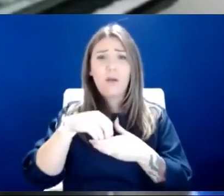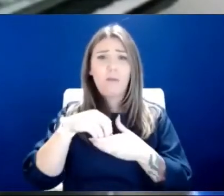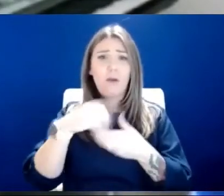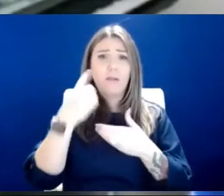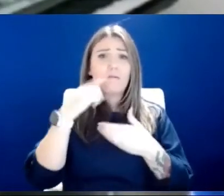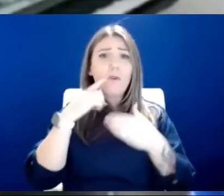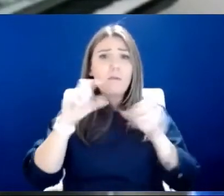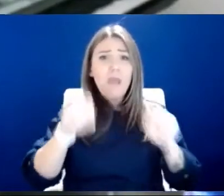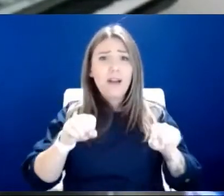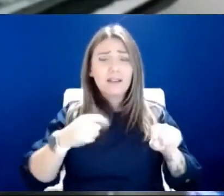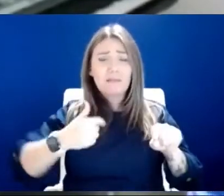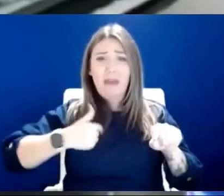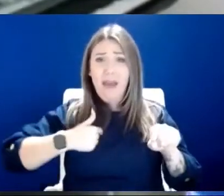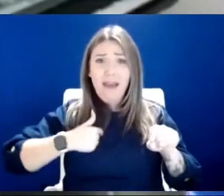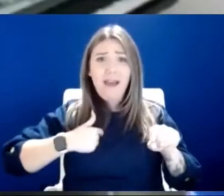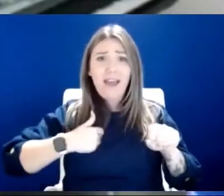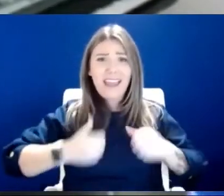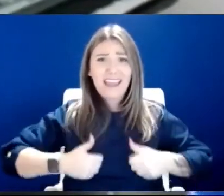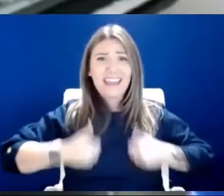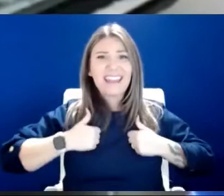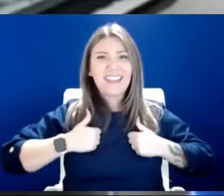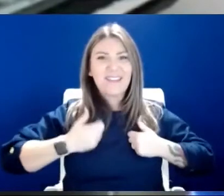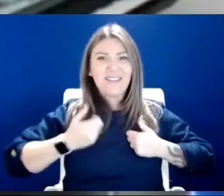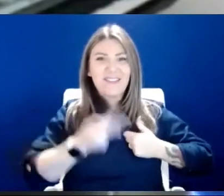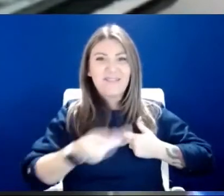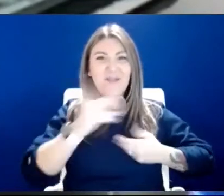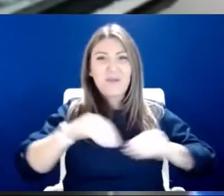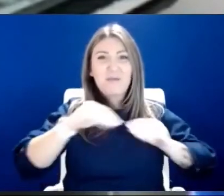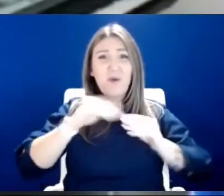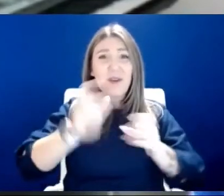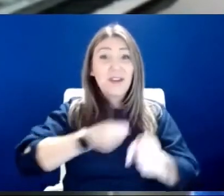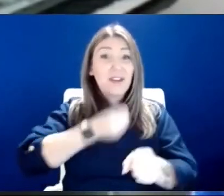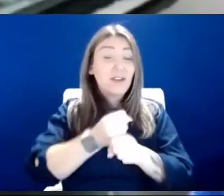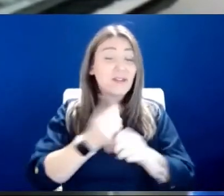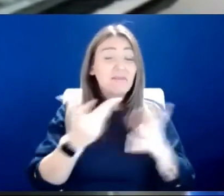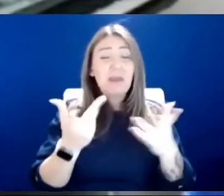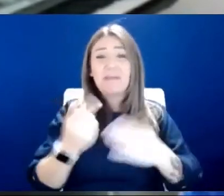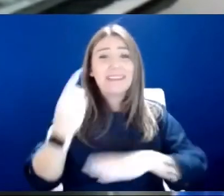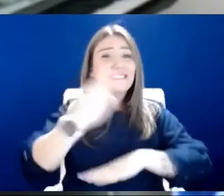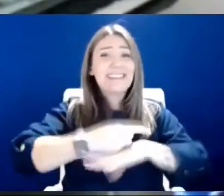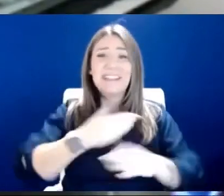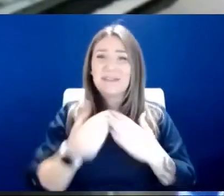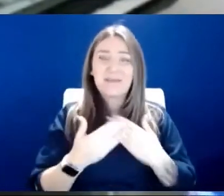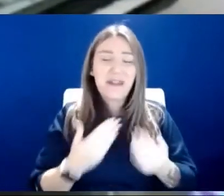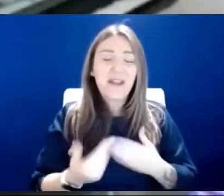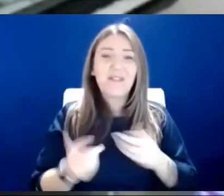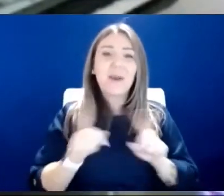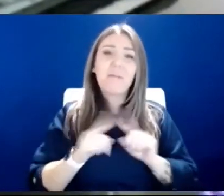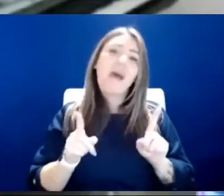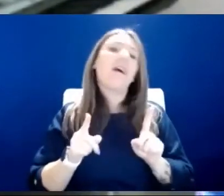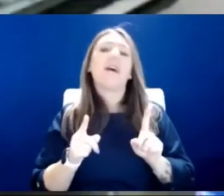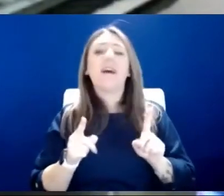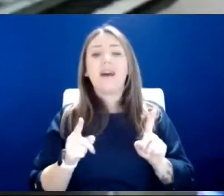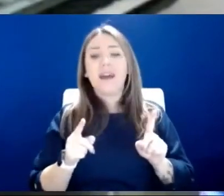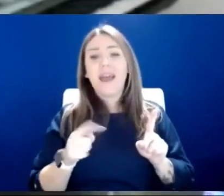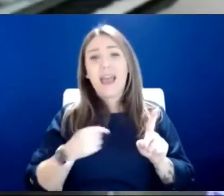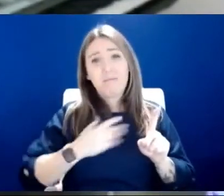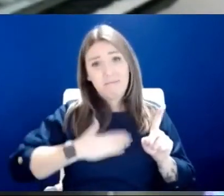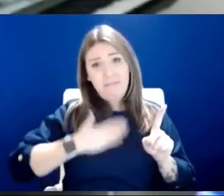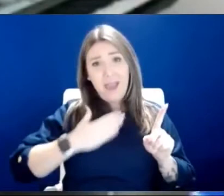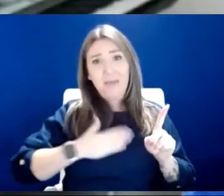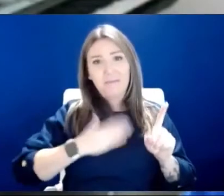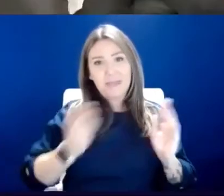I could, you know, live on a few more years or maybe days or whatever. But I'm happy to be